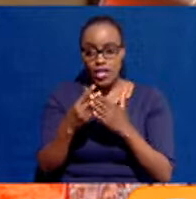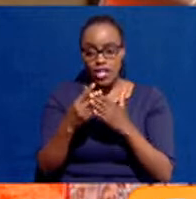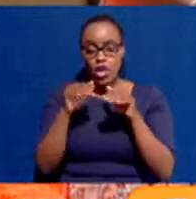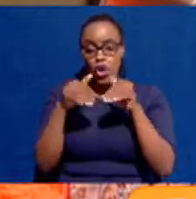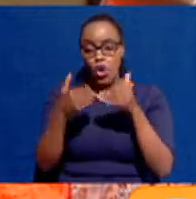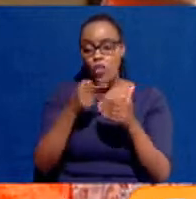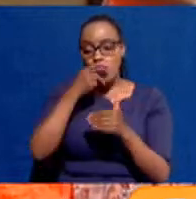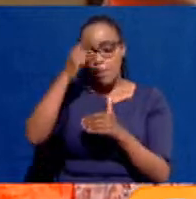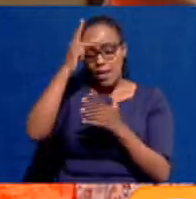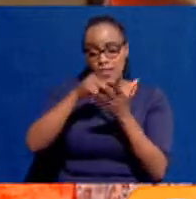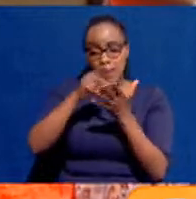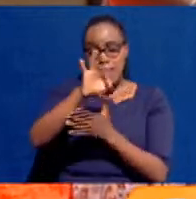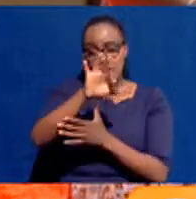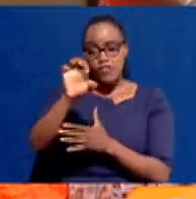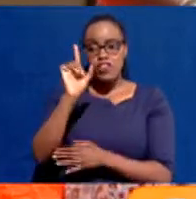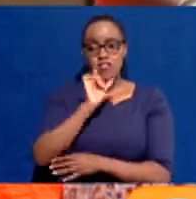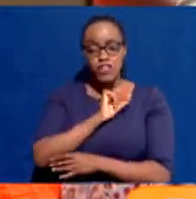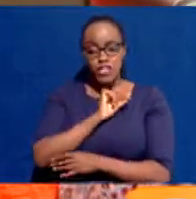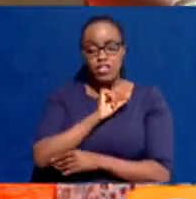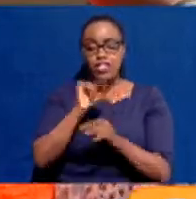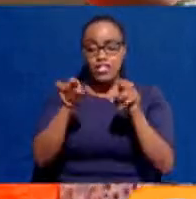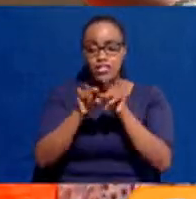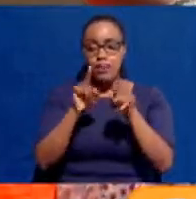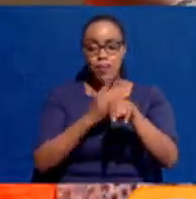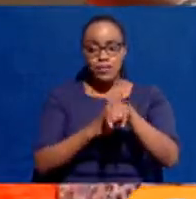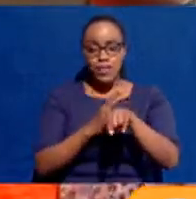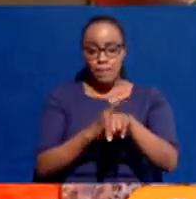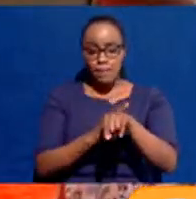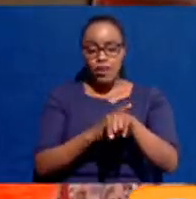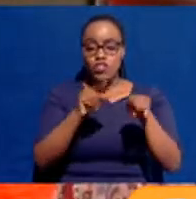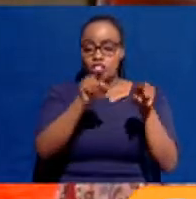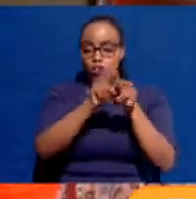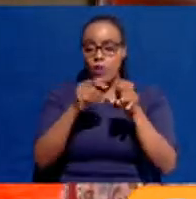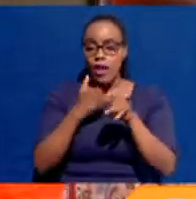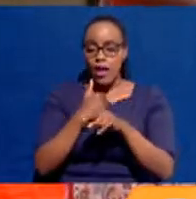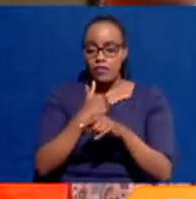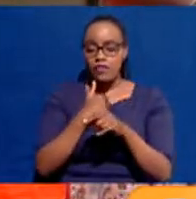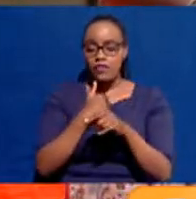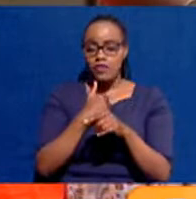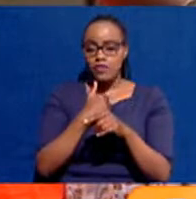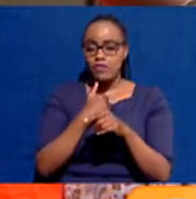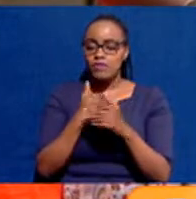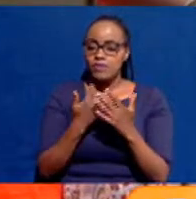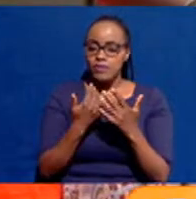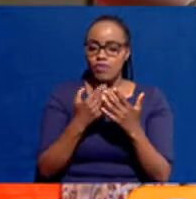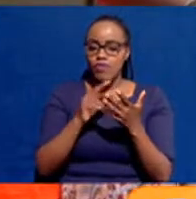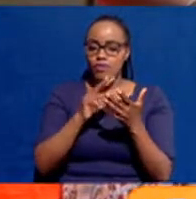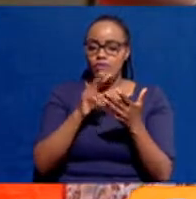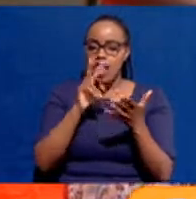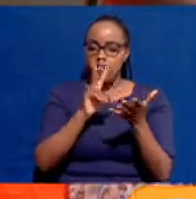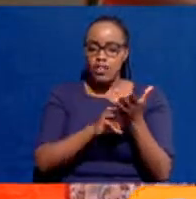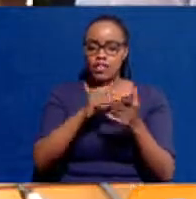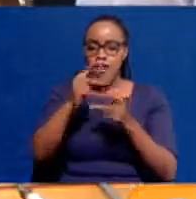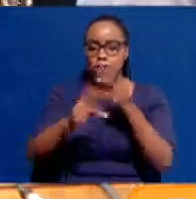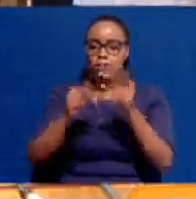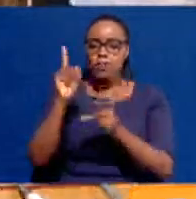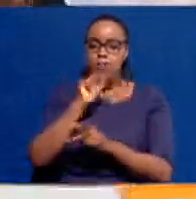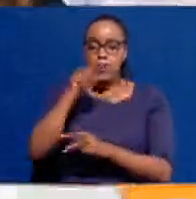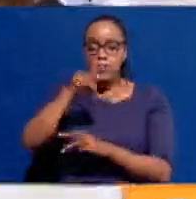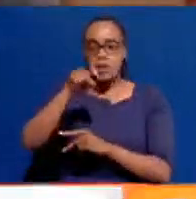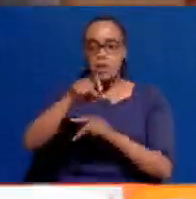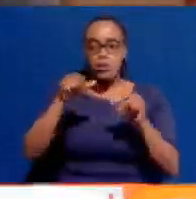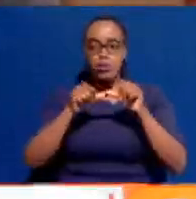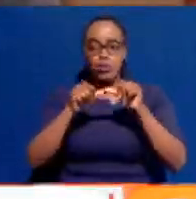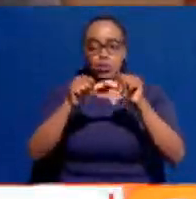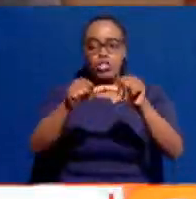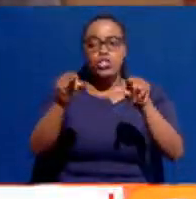parents have paid fees, and at the same time their visas have been processed, they should continue